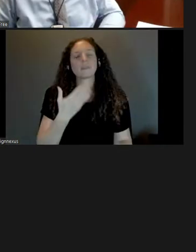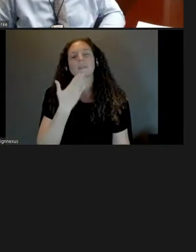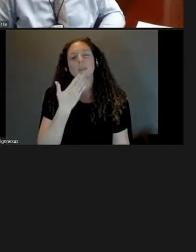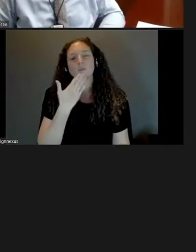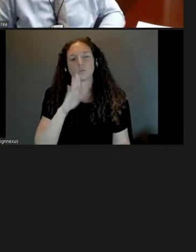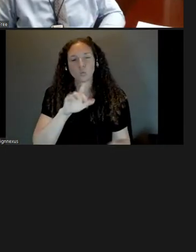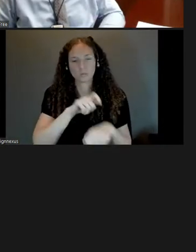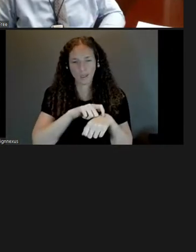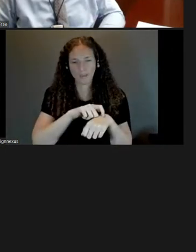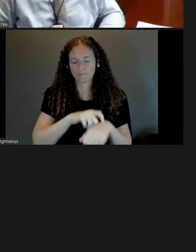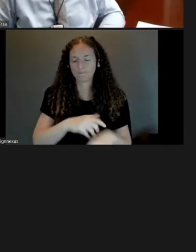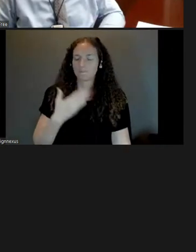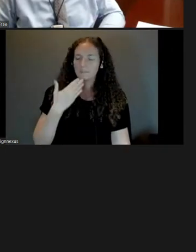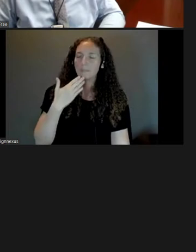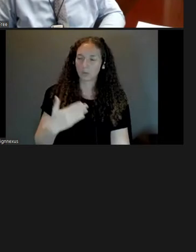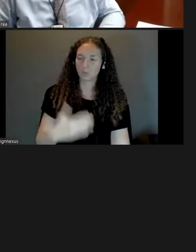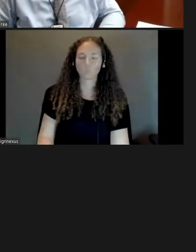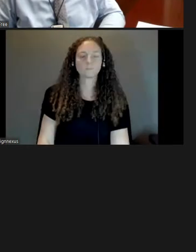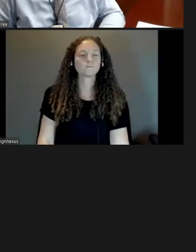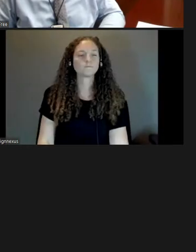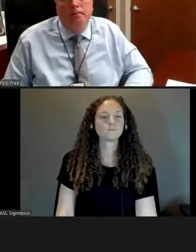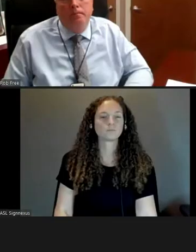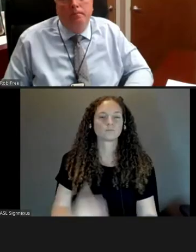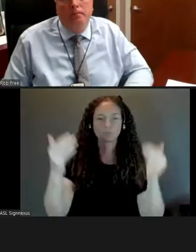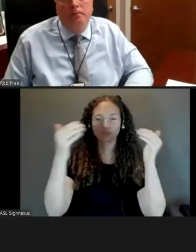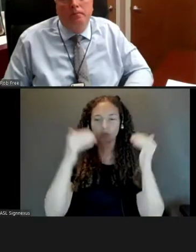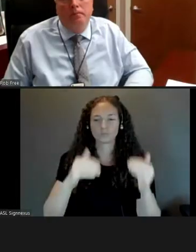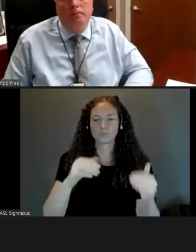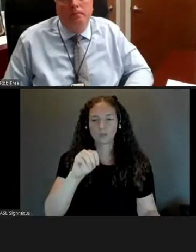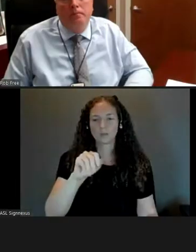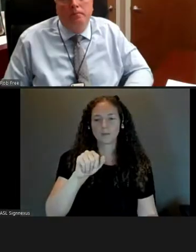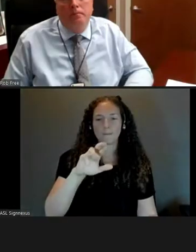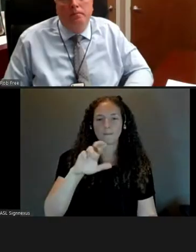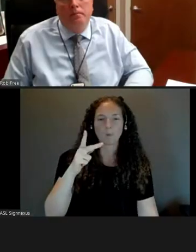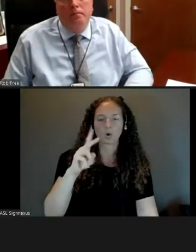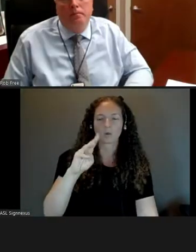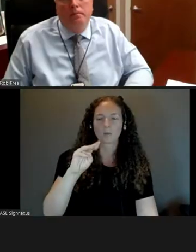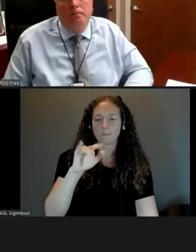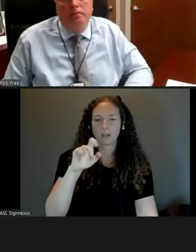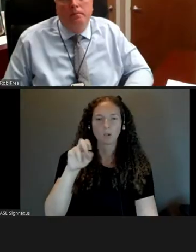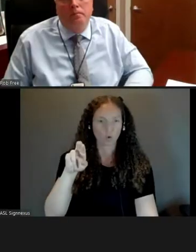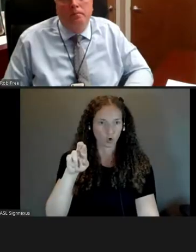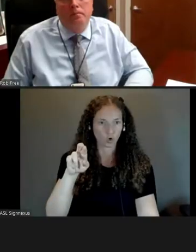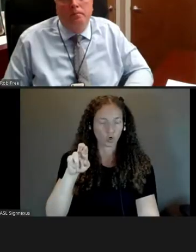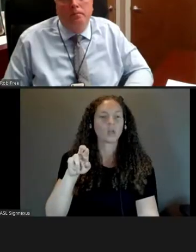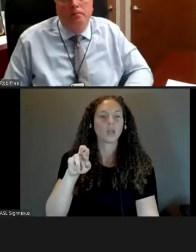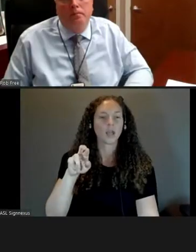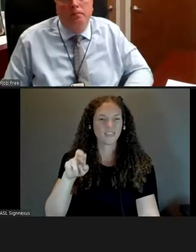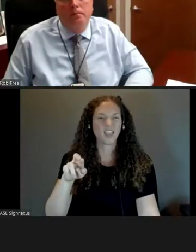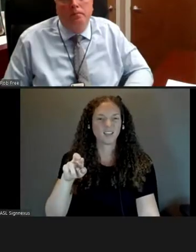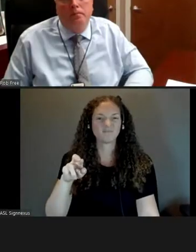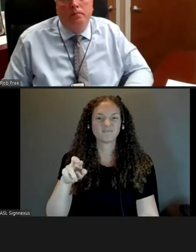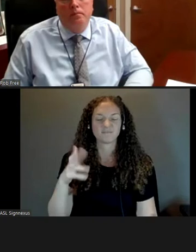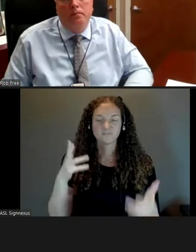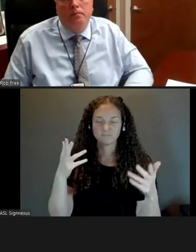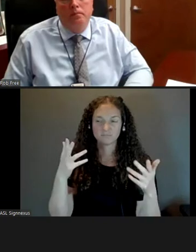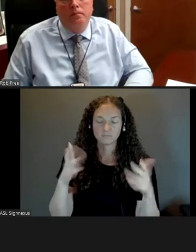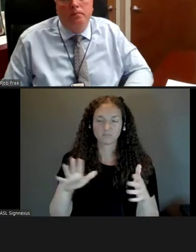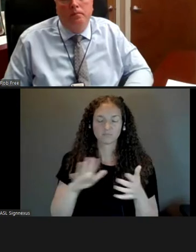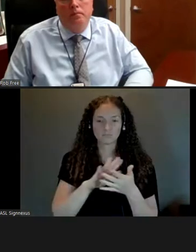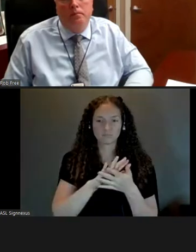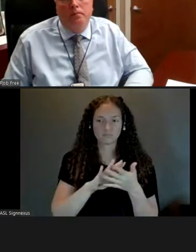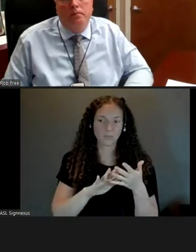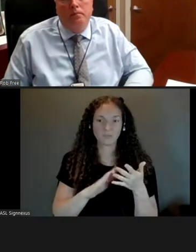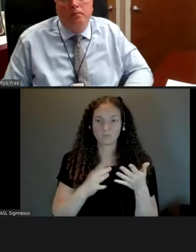you. Next, we're going to have Mark Miller. And after Mark, of the registered attendees who registered to speak,